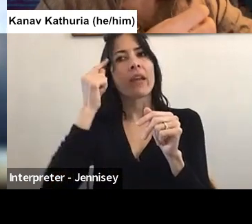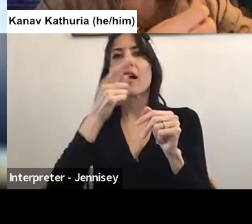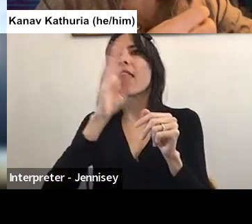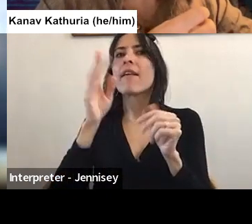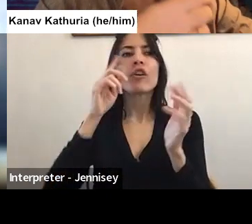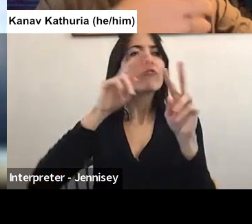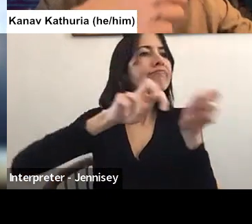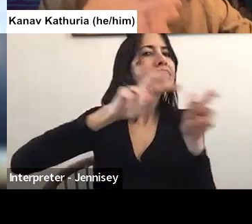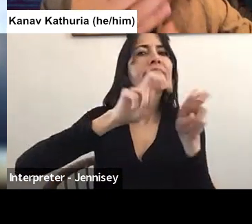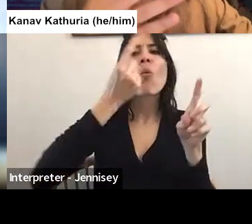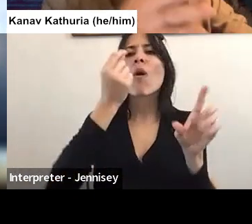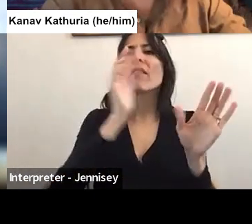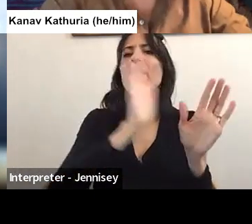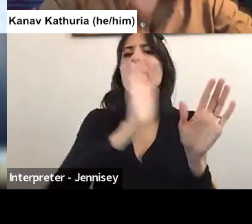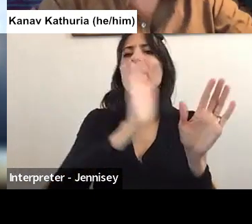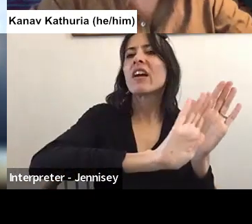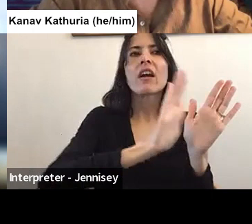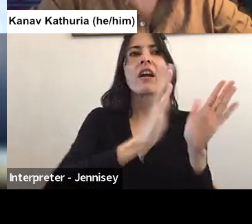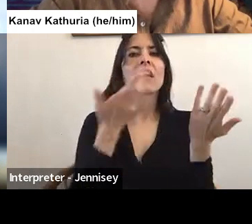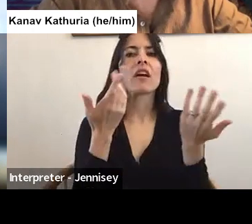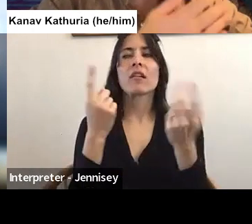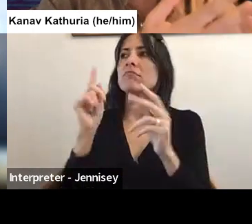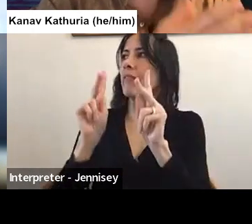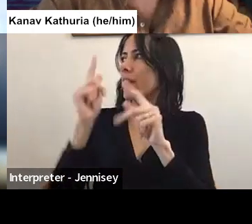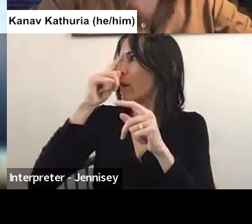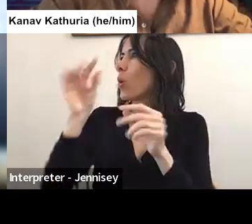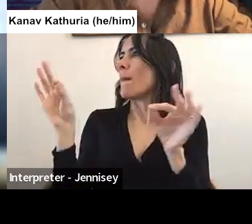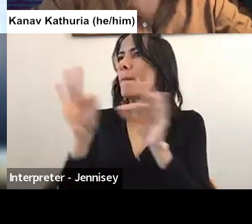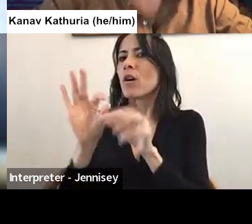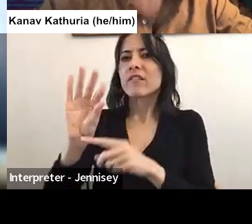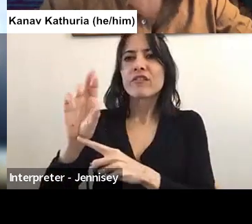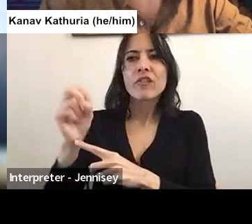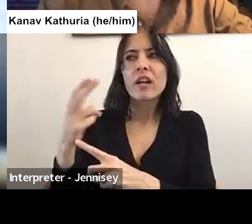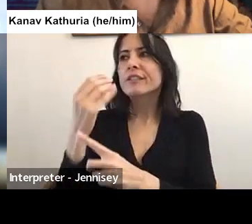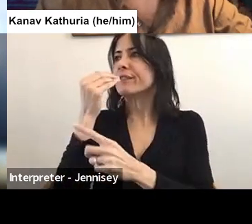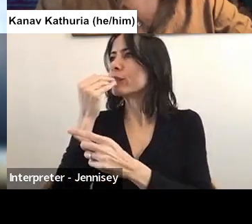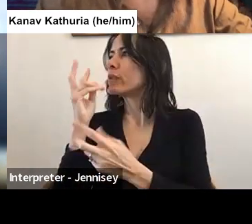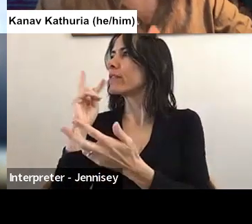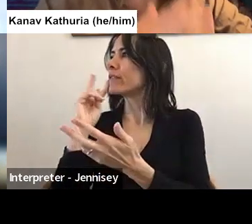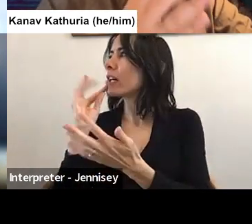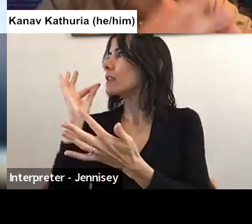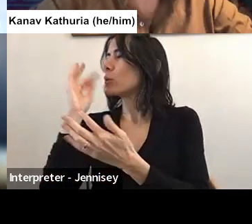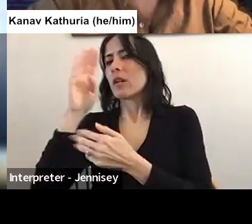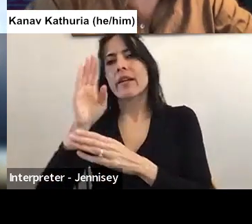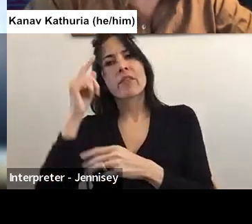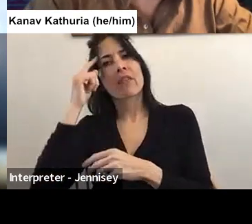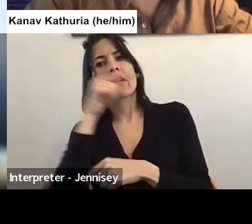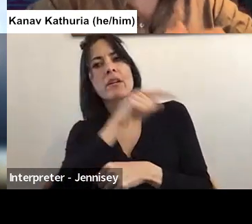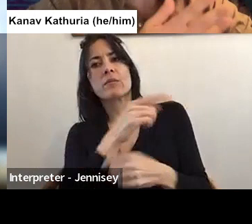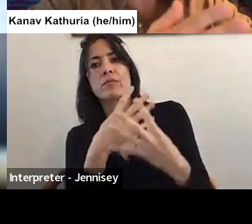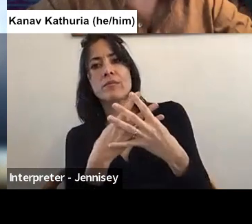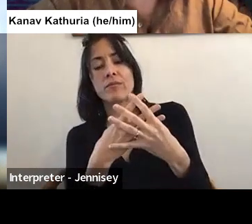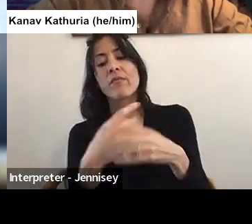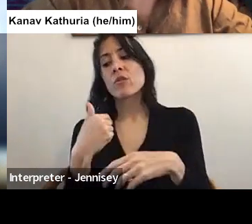about what it means to have fresh and accessible and healthy and affordable food for all. So prior to the pandemic,